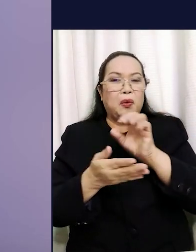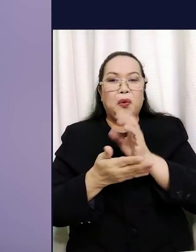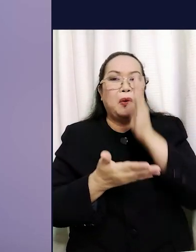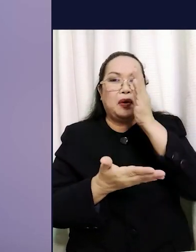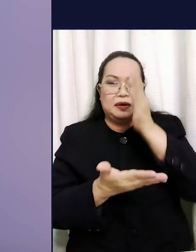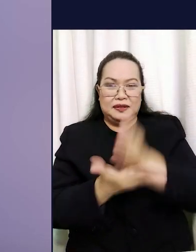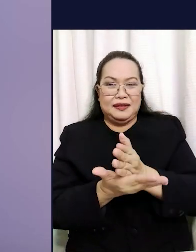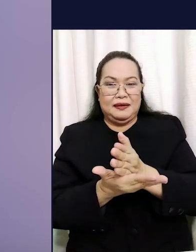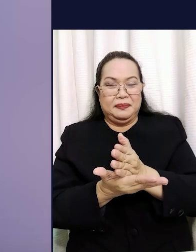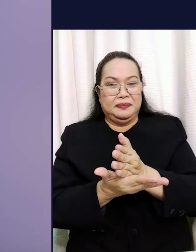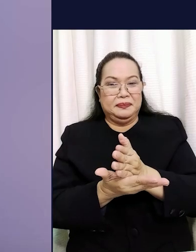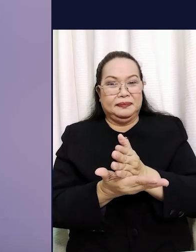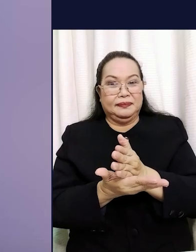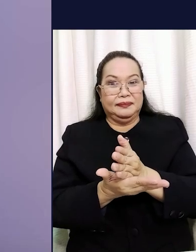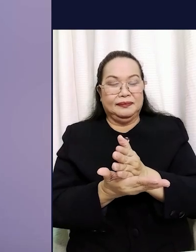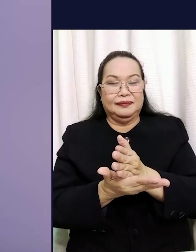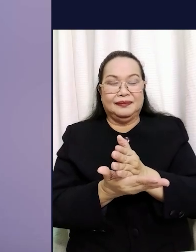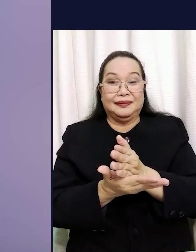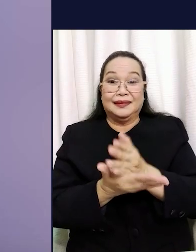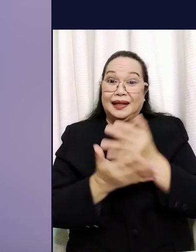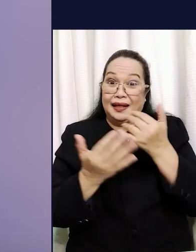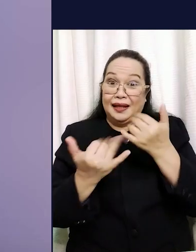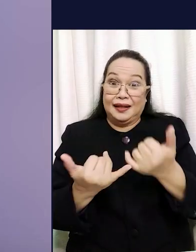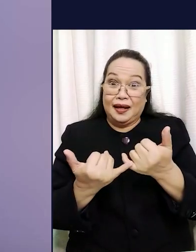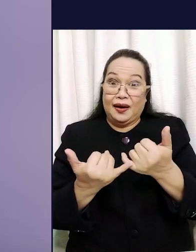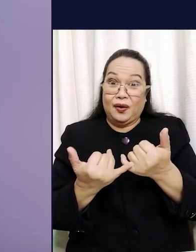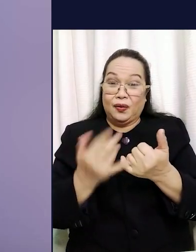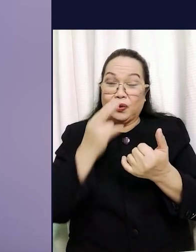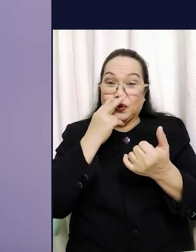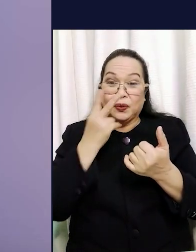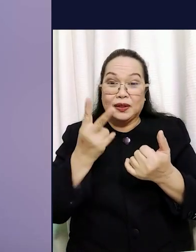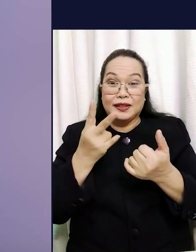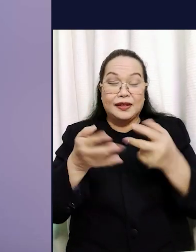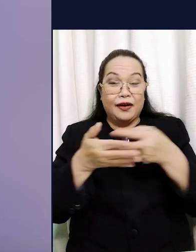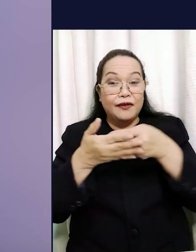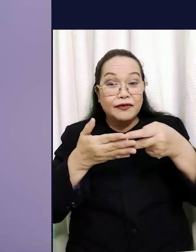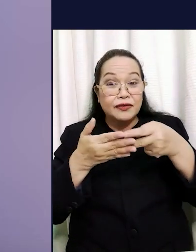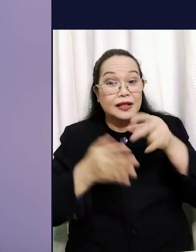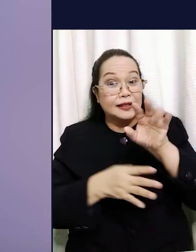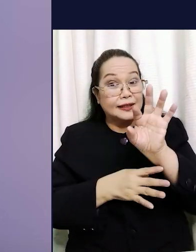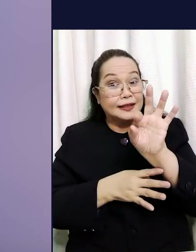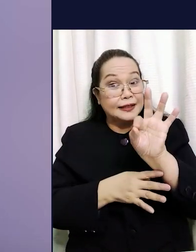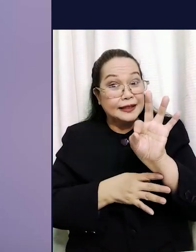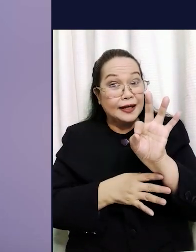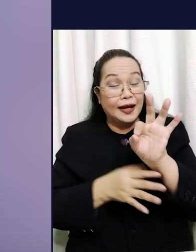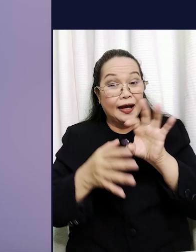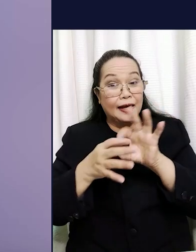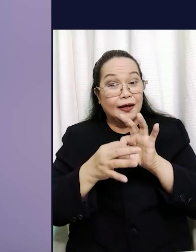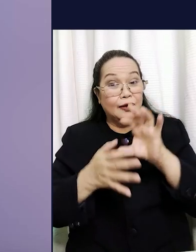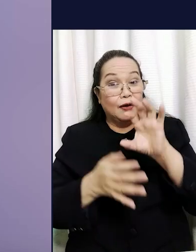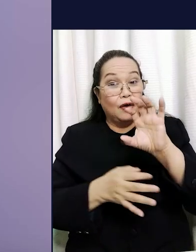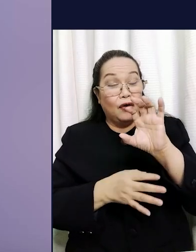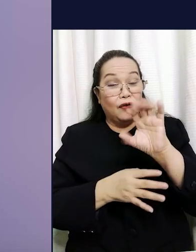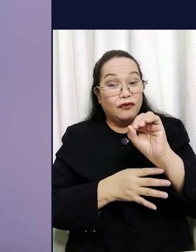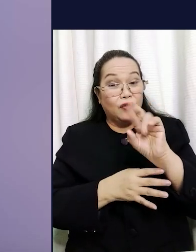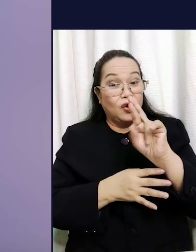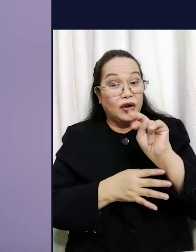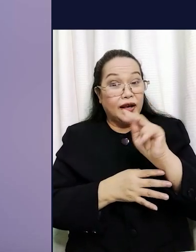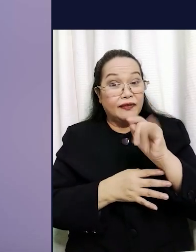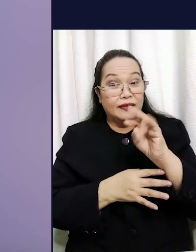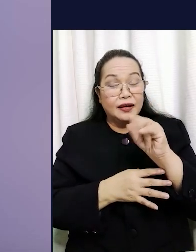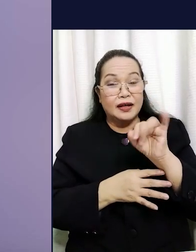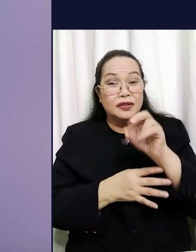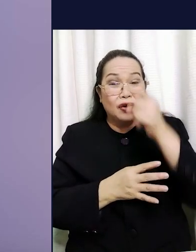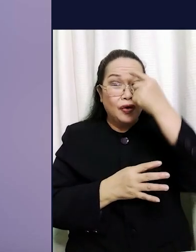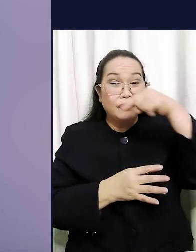cease. Ito ho ngayon makikita natin sa verse 9 nang sinabi niya, for